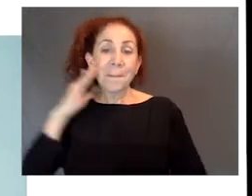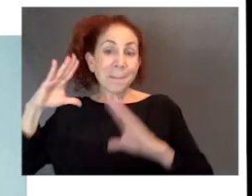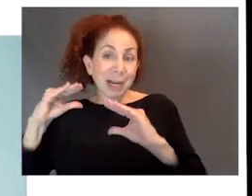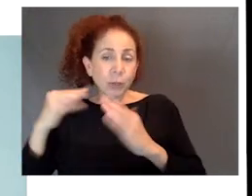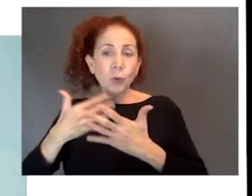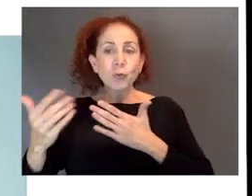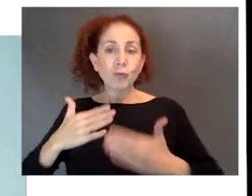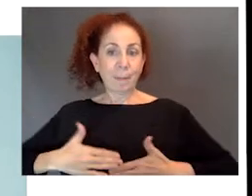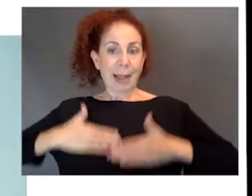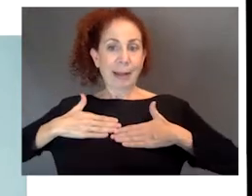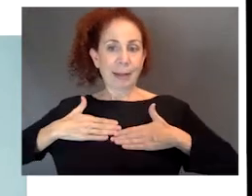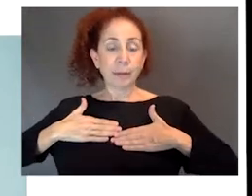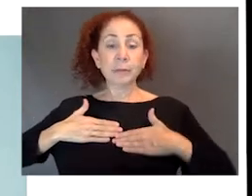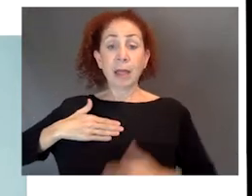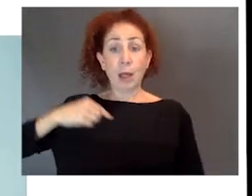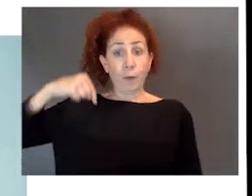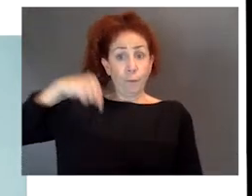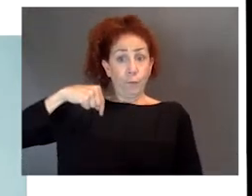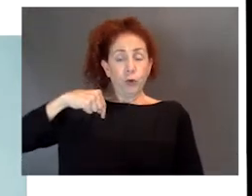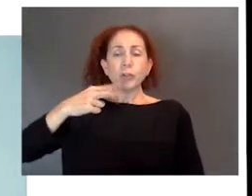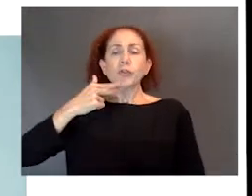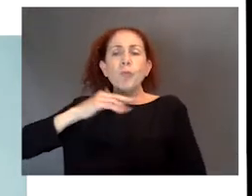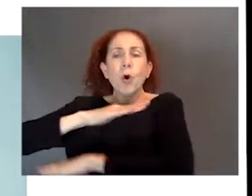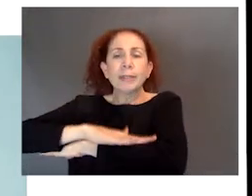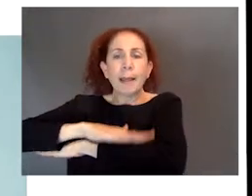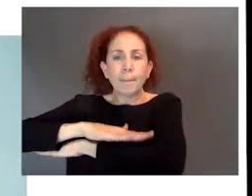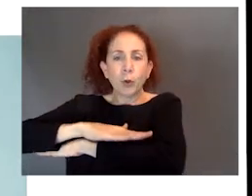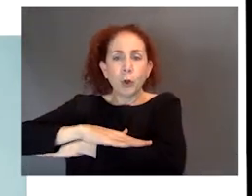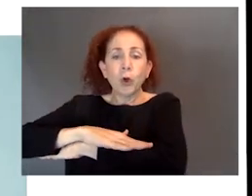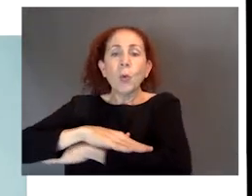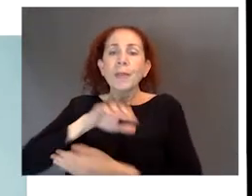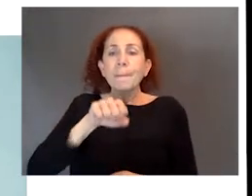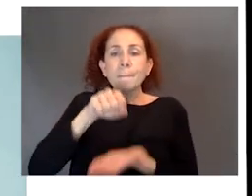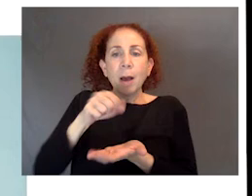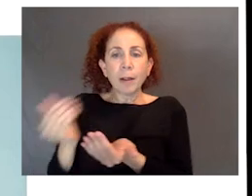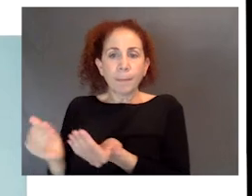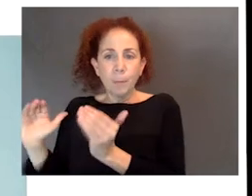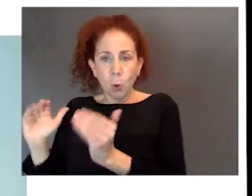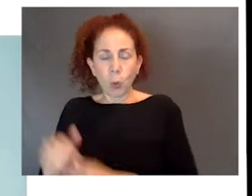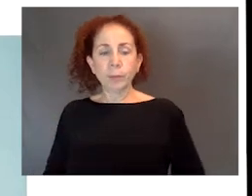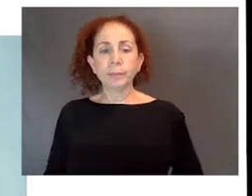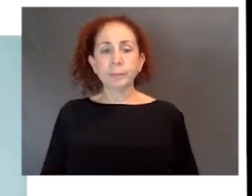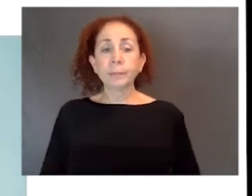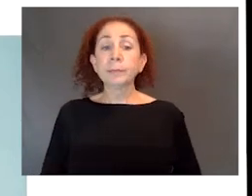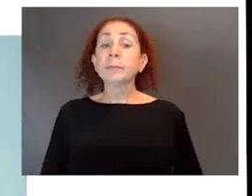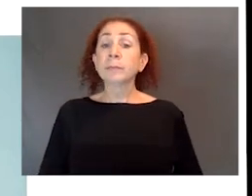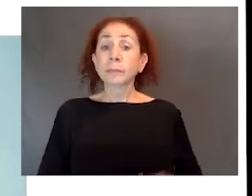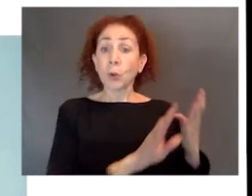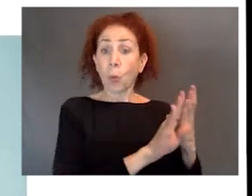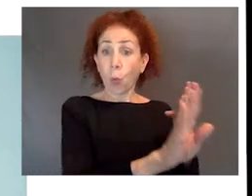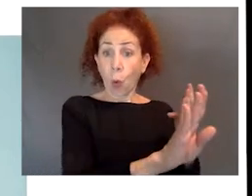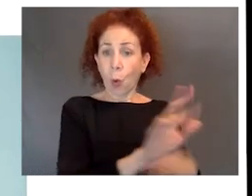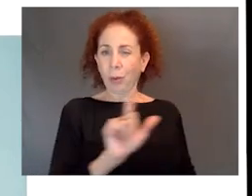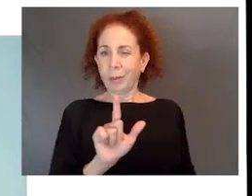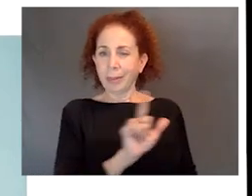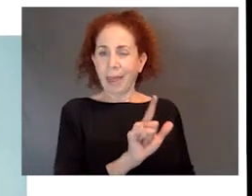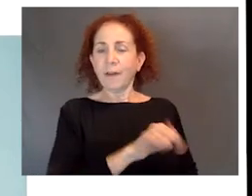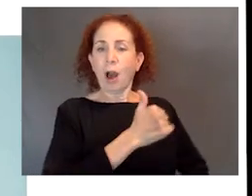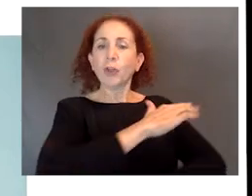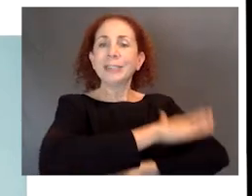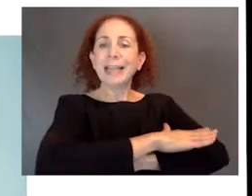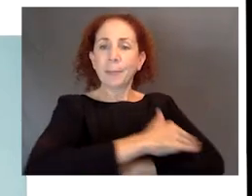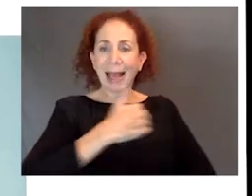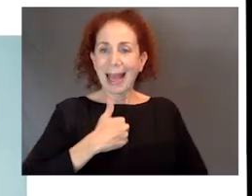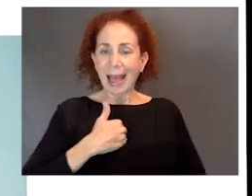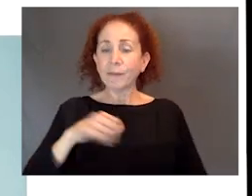blanket. At the foot of the bed is a small table with a bucket and a bowl. Against the wall on the left side is another